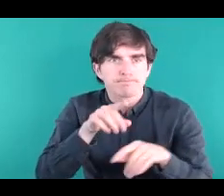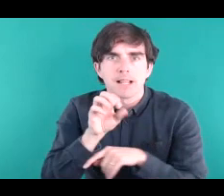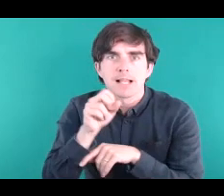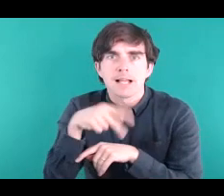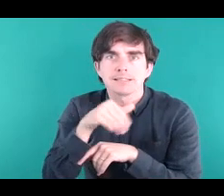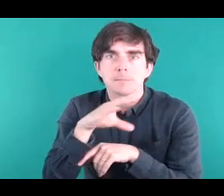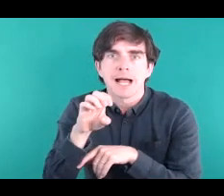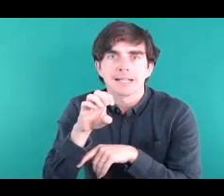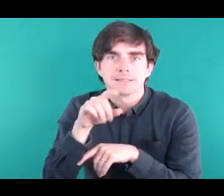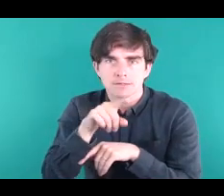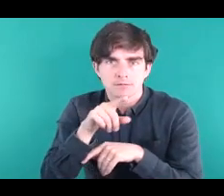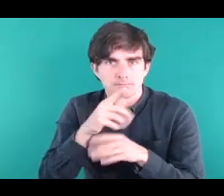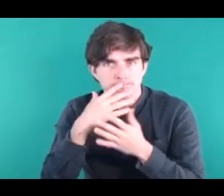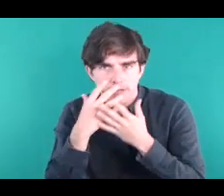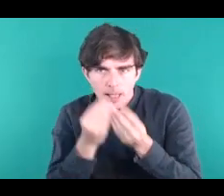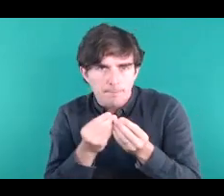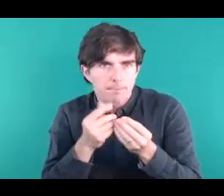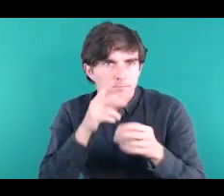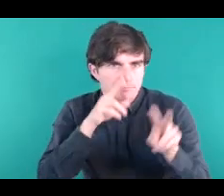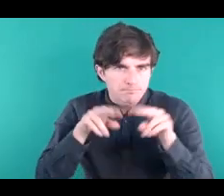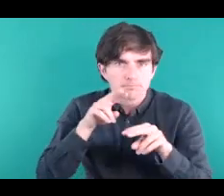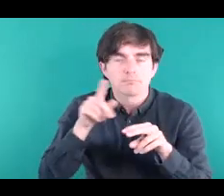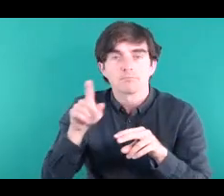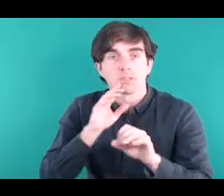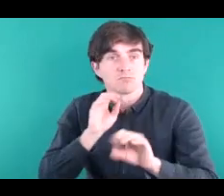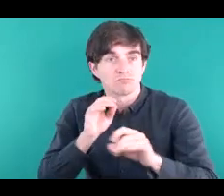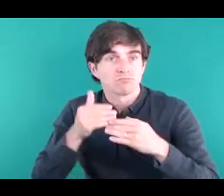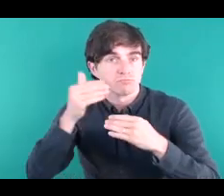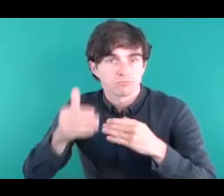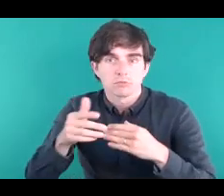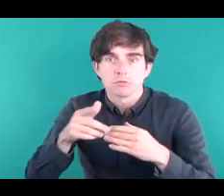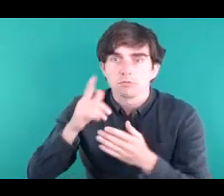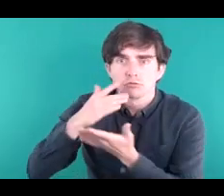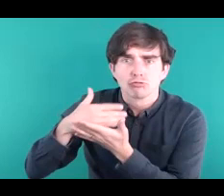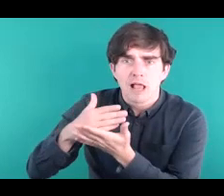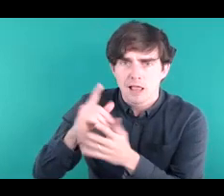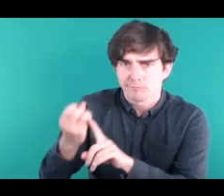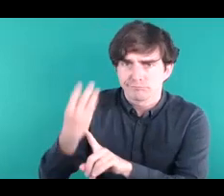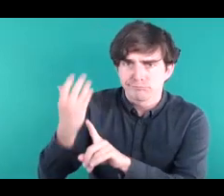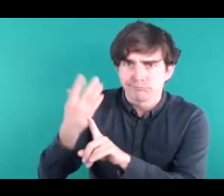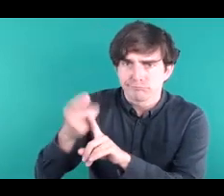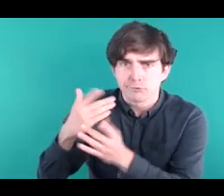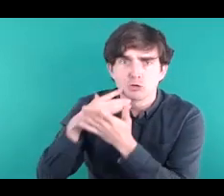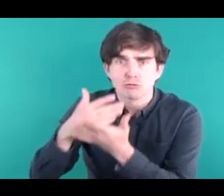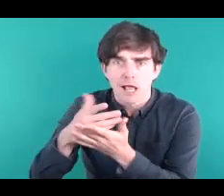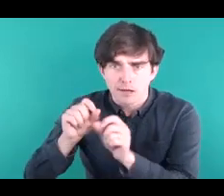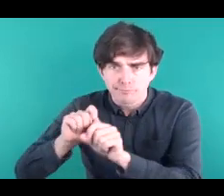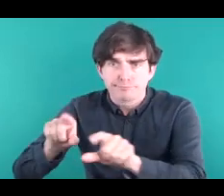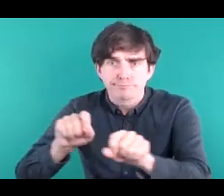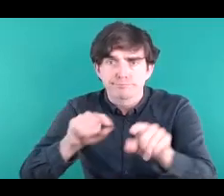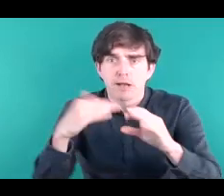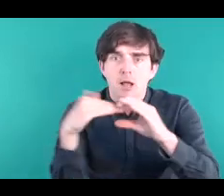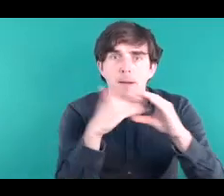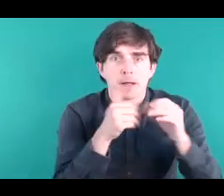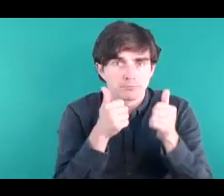SPACE initiative, if a country contacts the initiative, we then